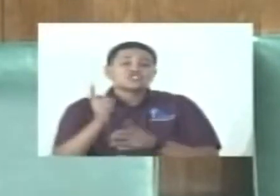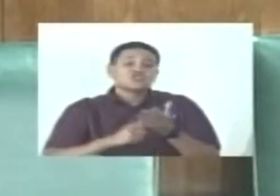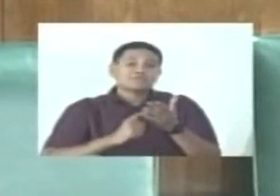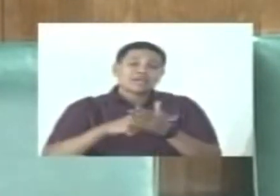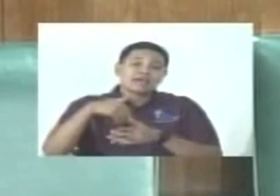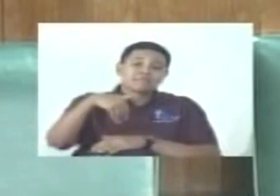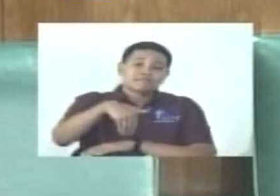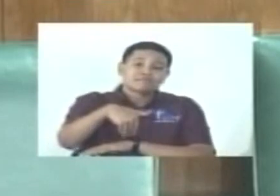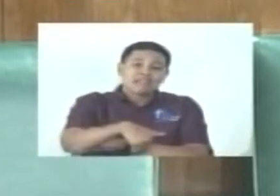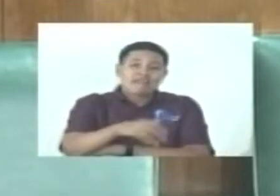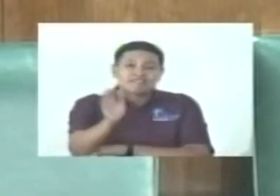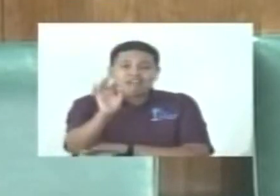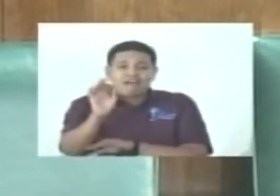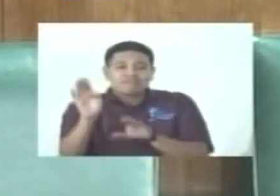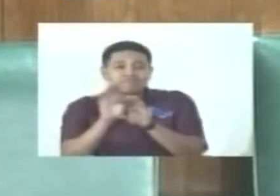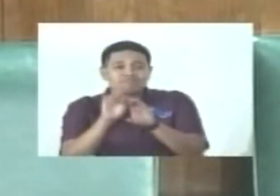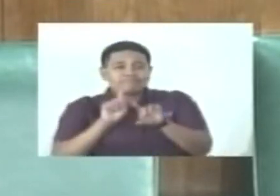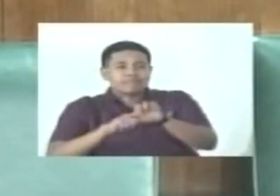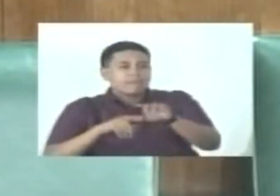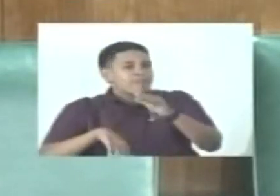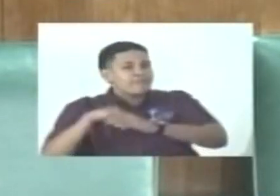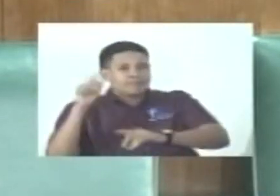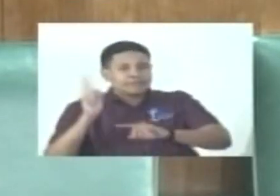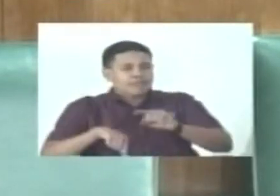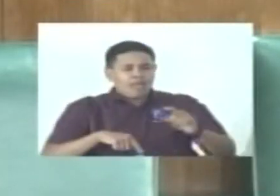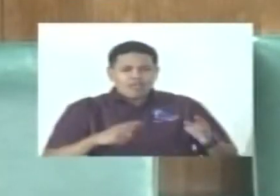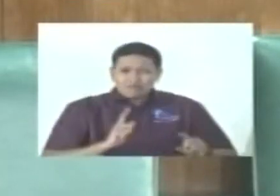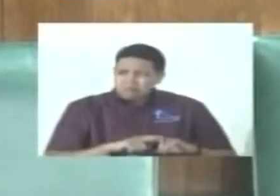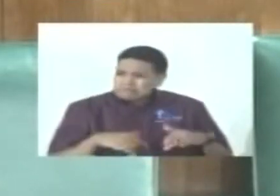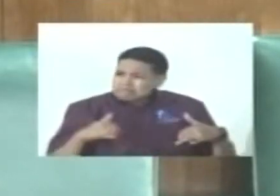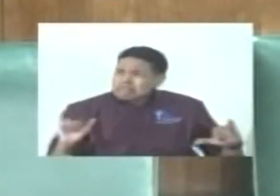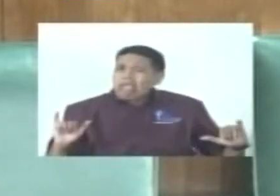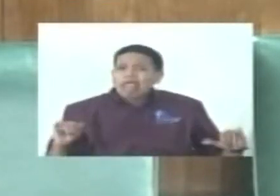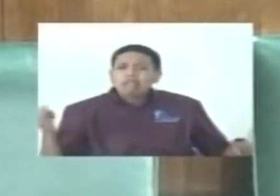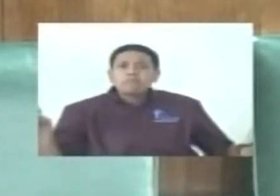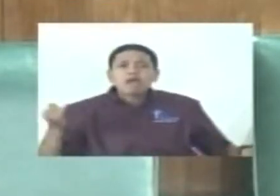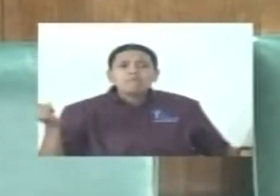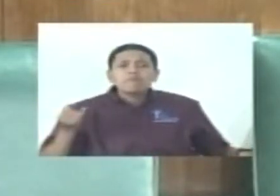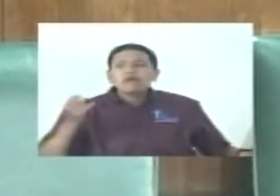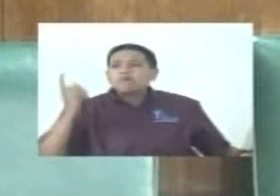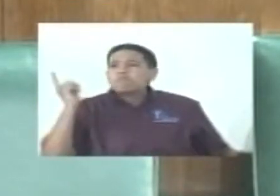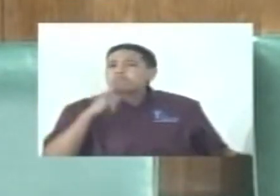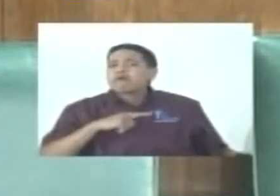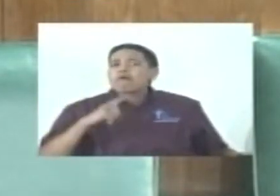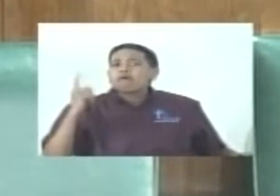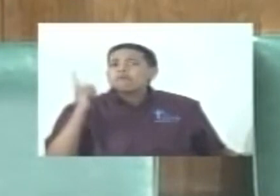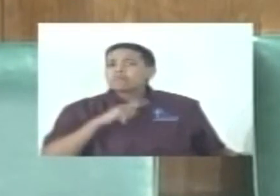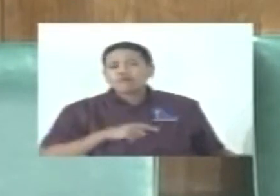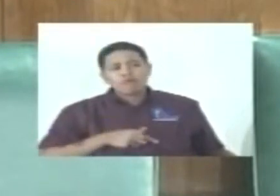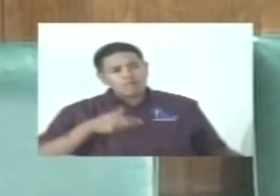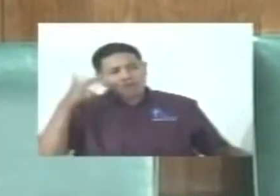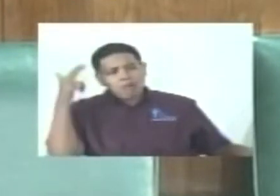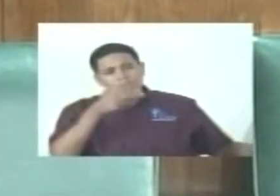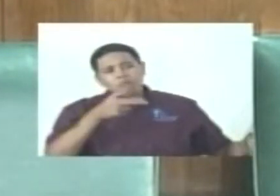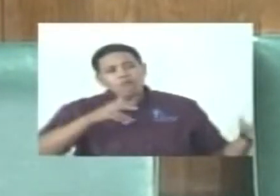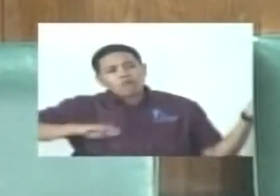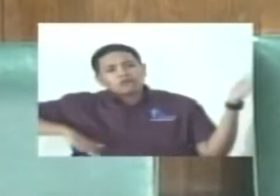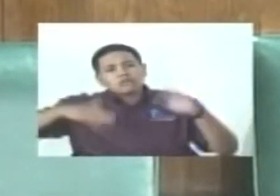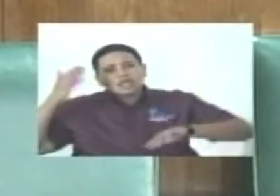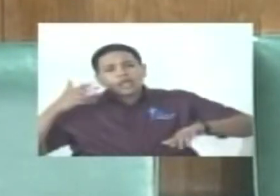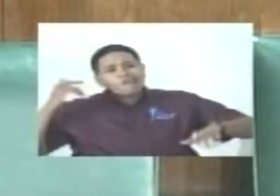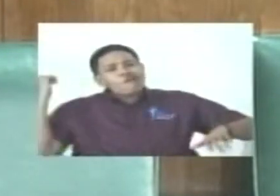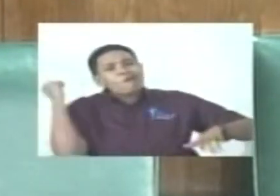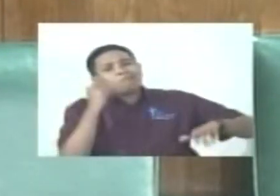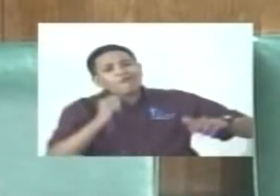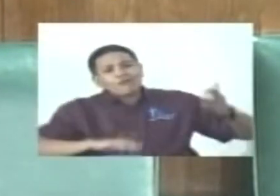3 p.m. But some of the criminals strike just before the start of the curfew.